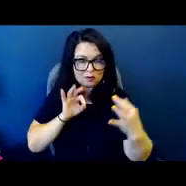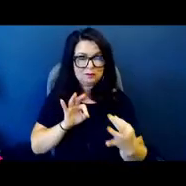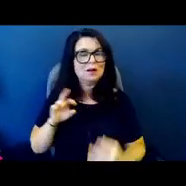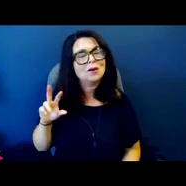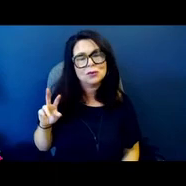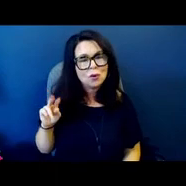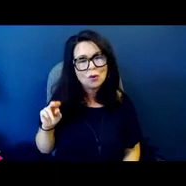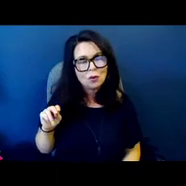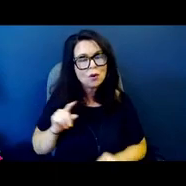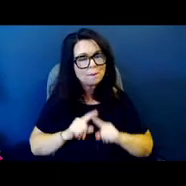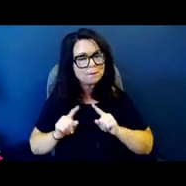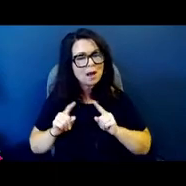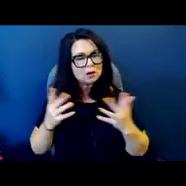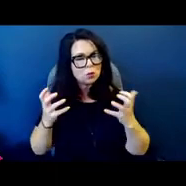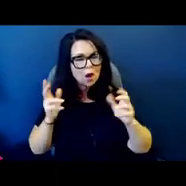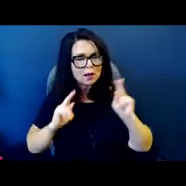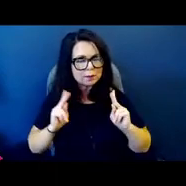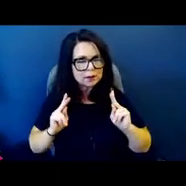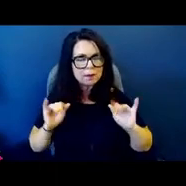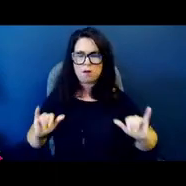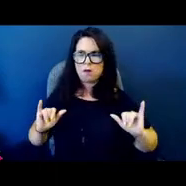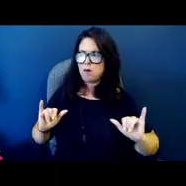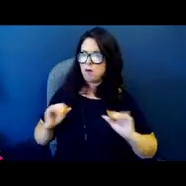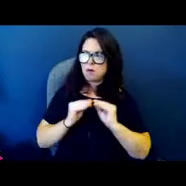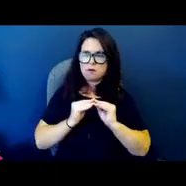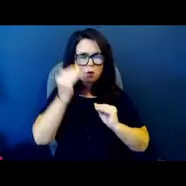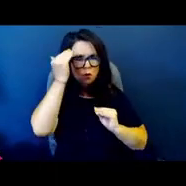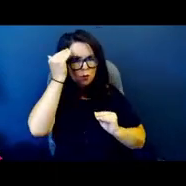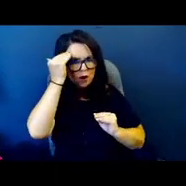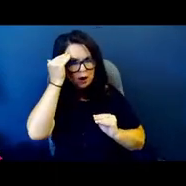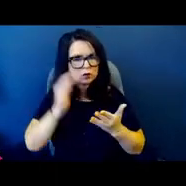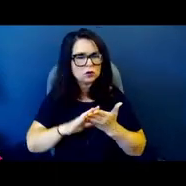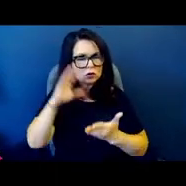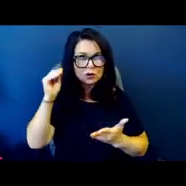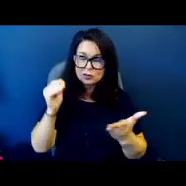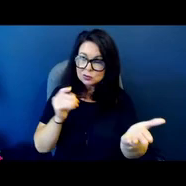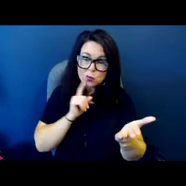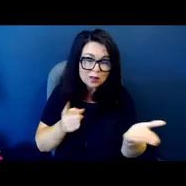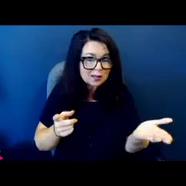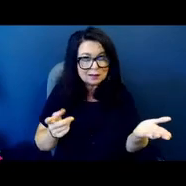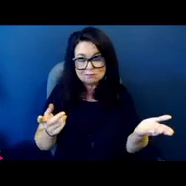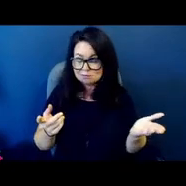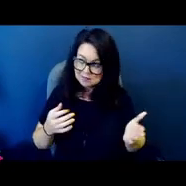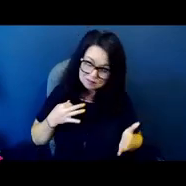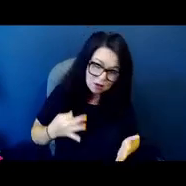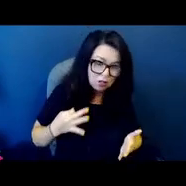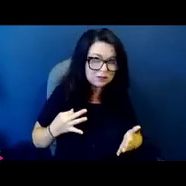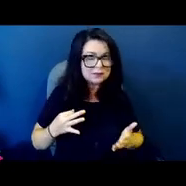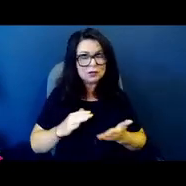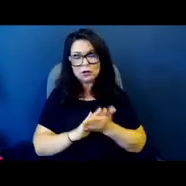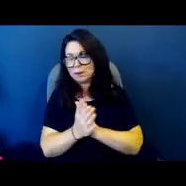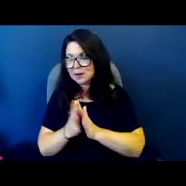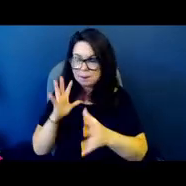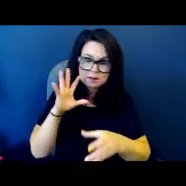much more aware of that. So I would encourage, like, honestly volunteering and getting involved, trying to